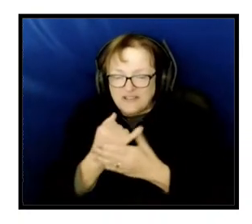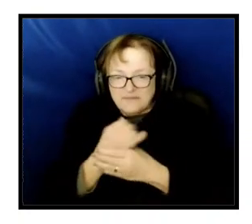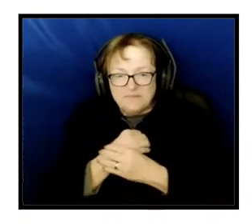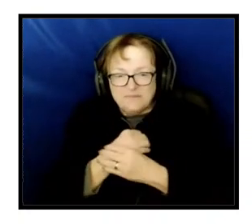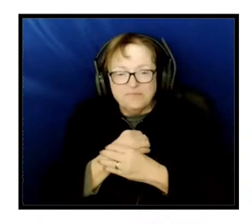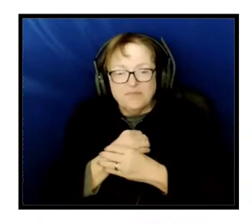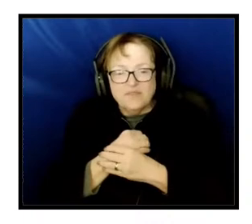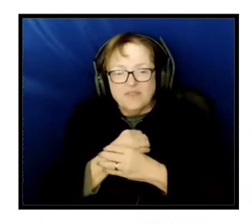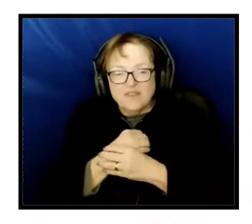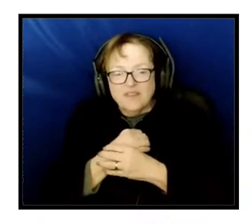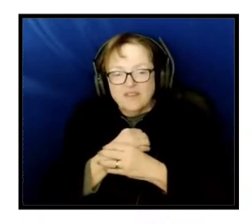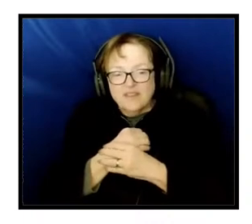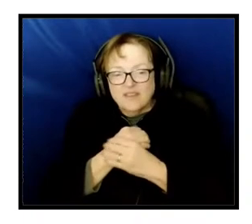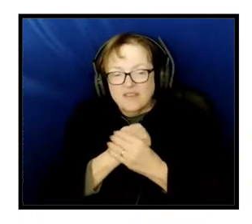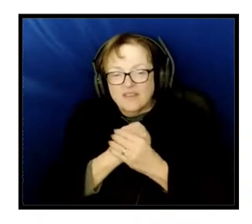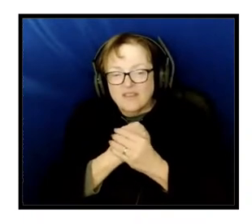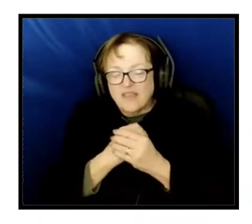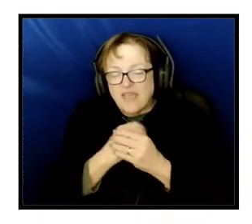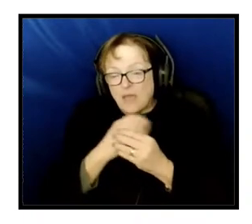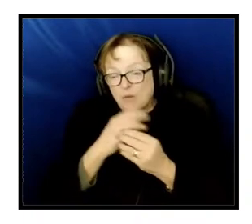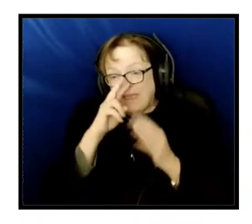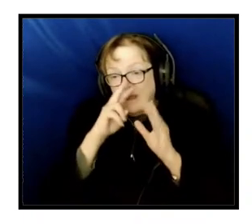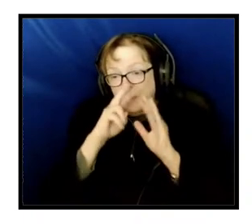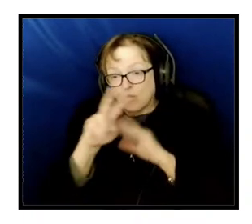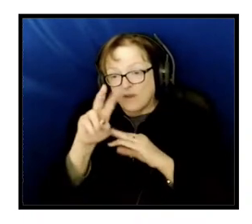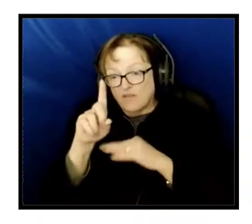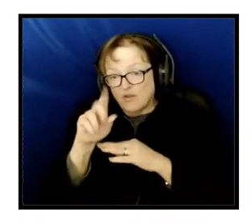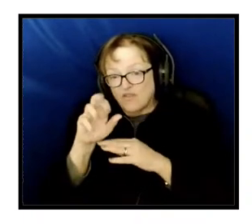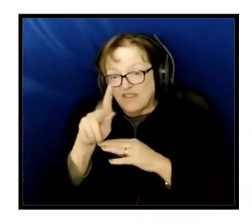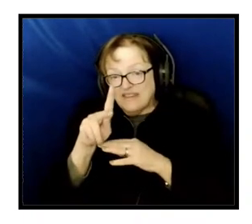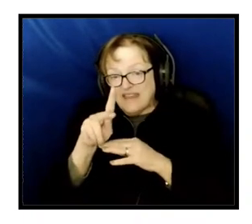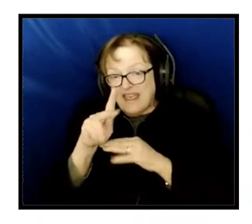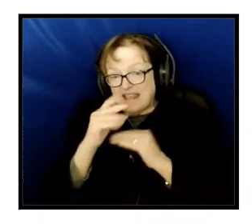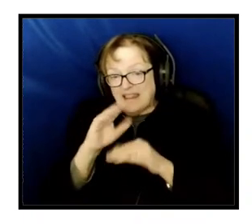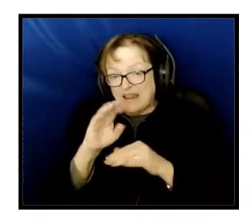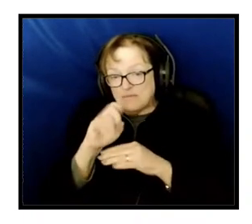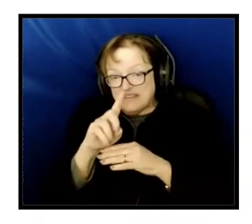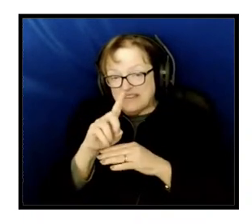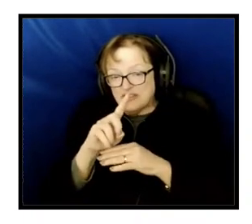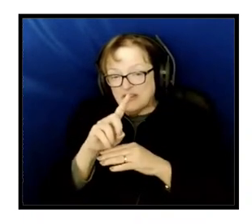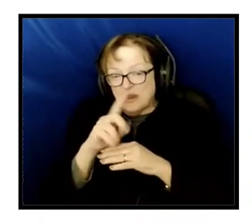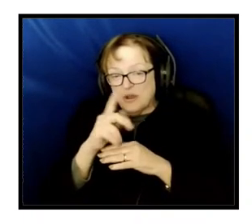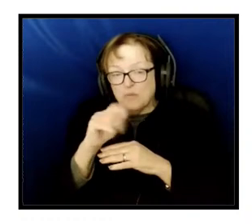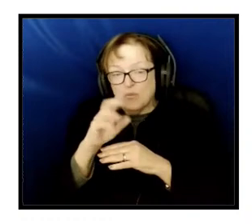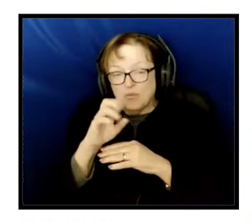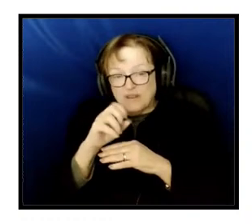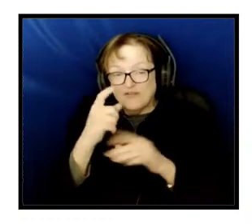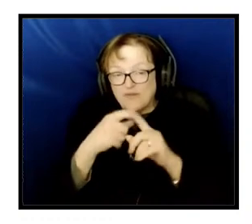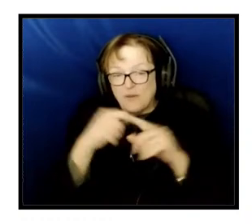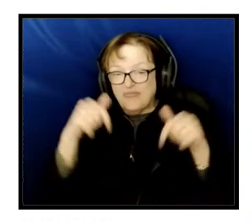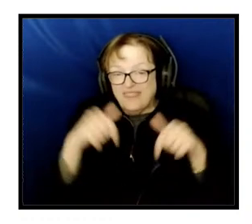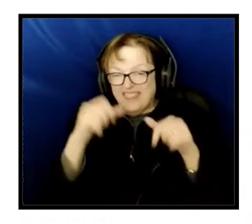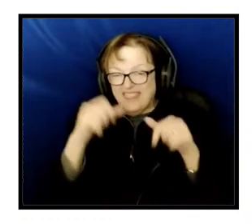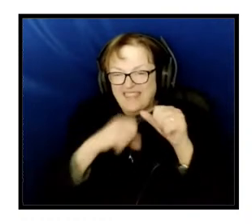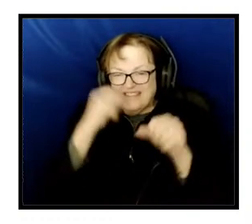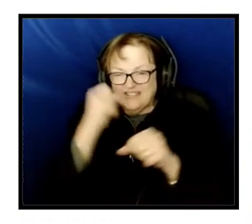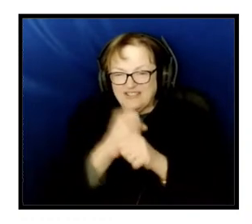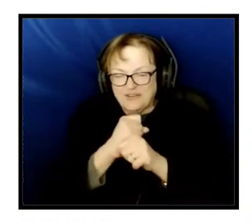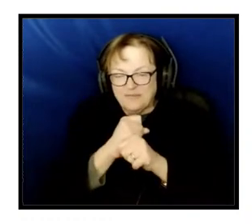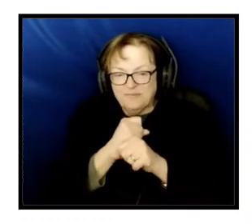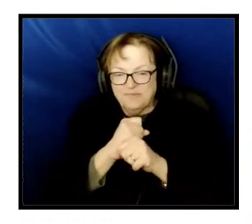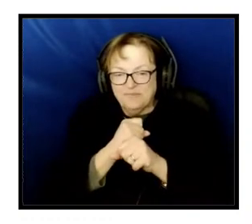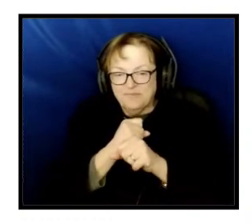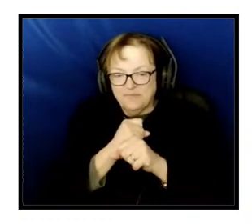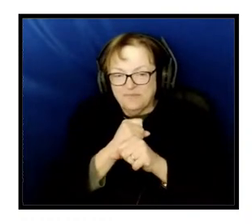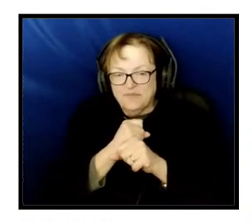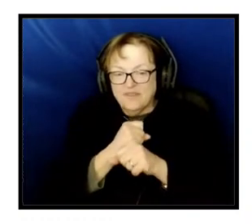get a preview of the deck where our limited edition print offer stems from this year. The